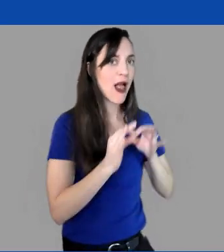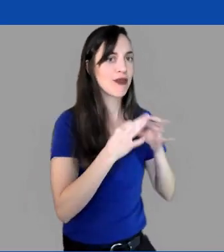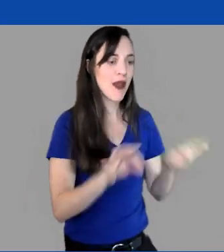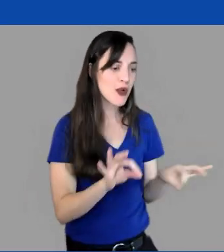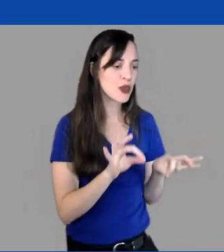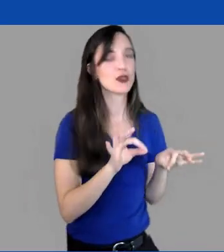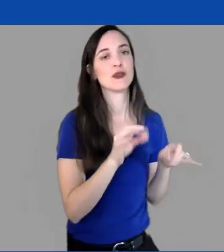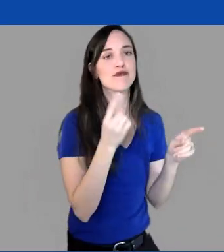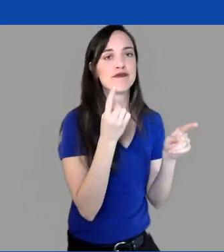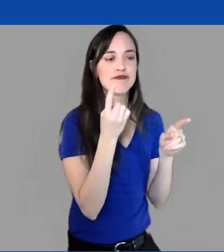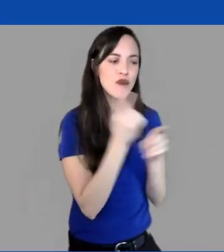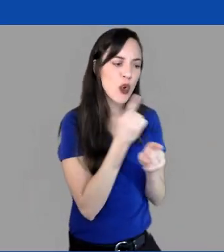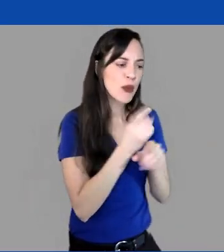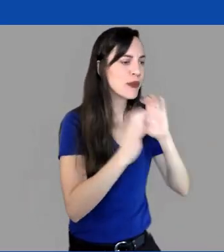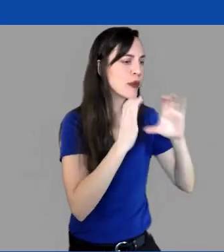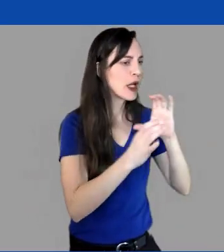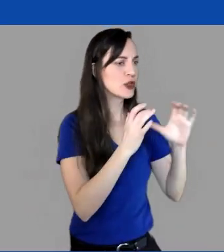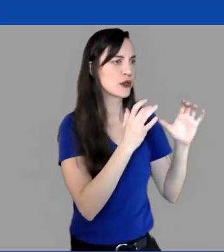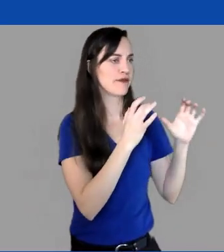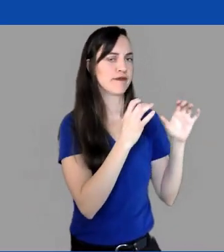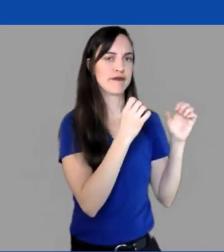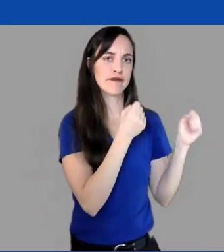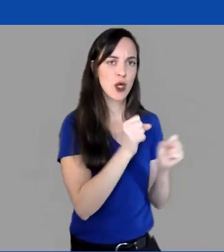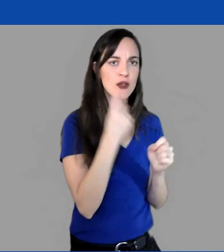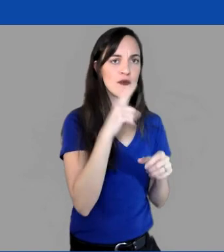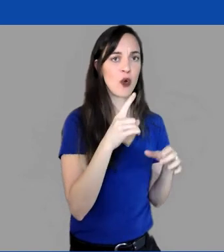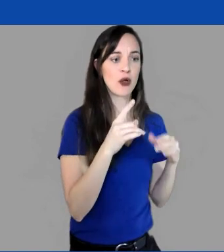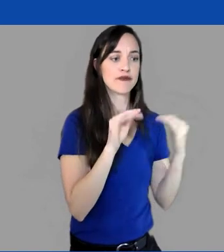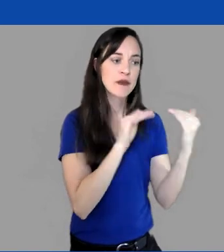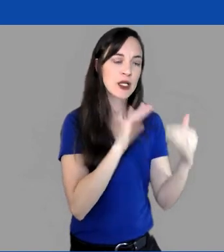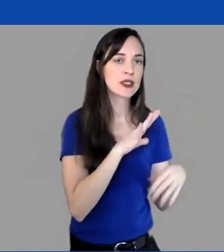figures We need to remember them too